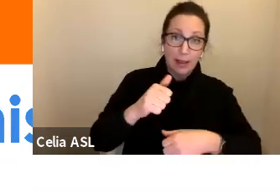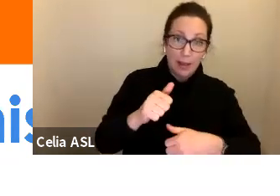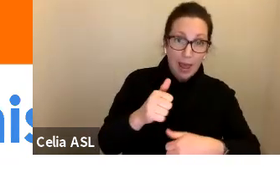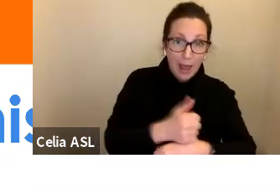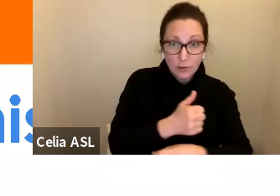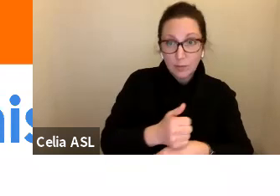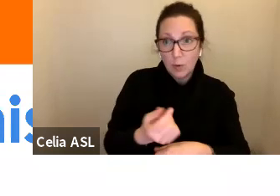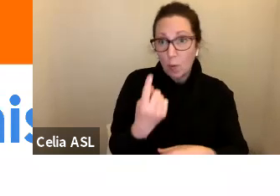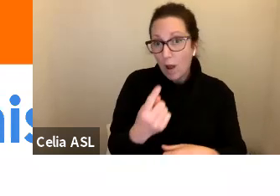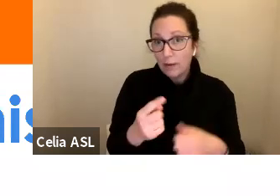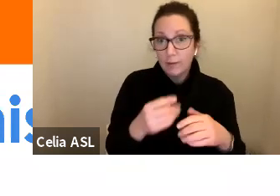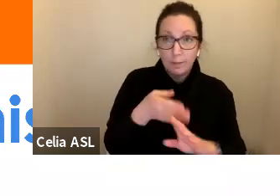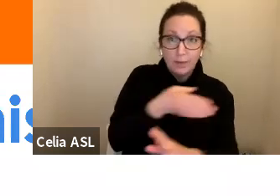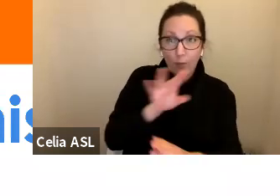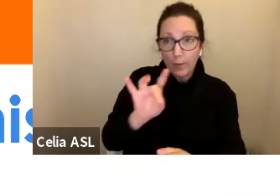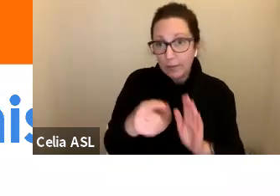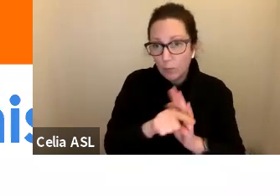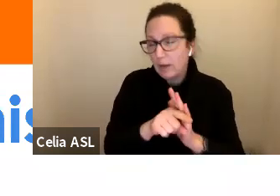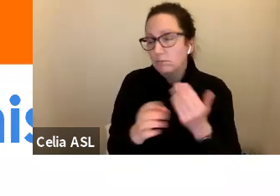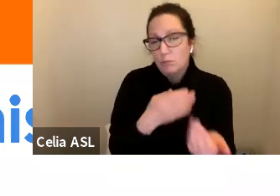grade, so that